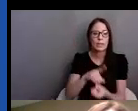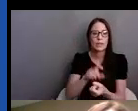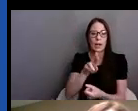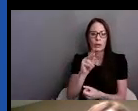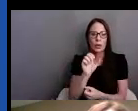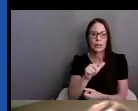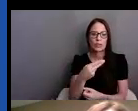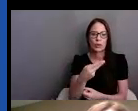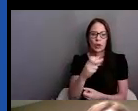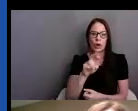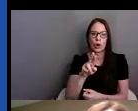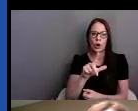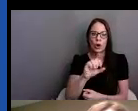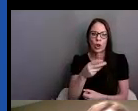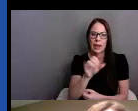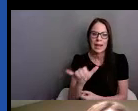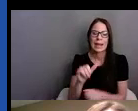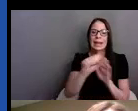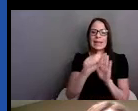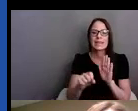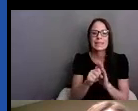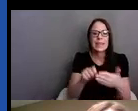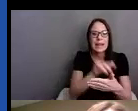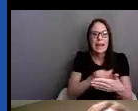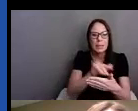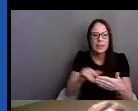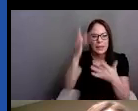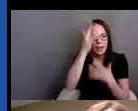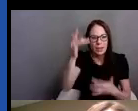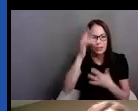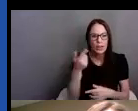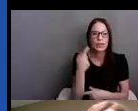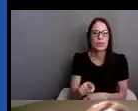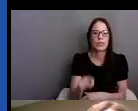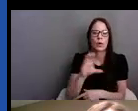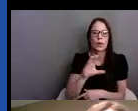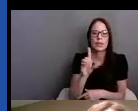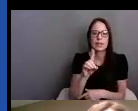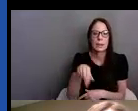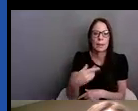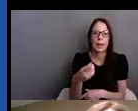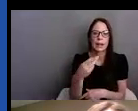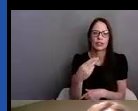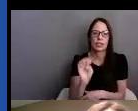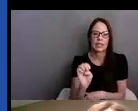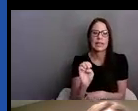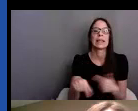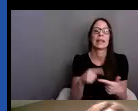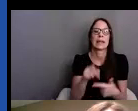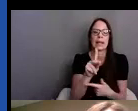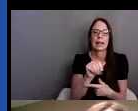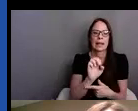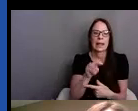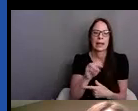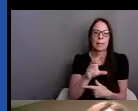Herlihy, State Epidemiologist for CDPHE, Kate McIntyre, Deputy Director, State Vaccine Task